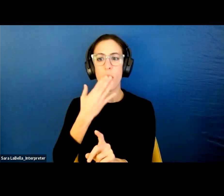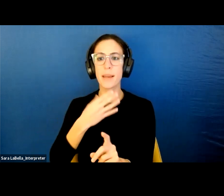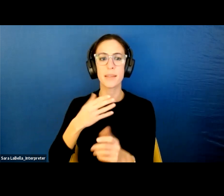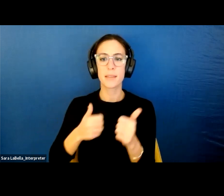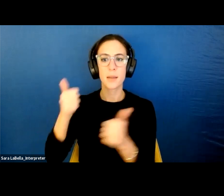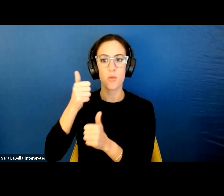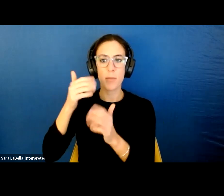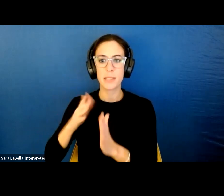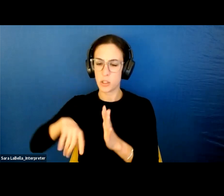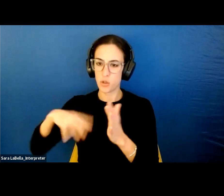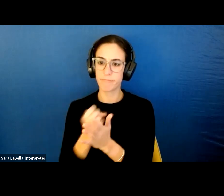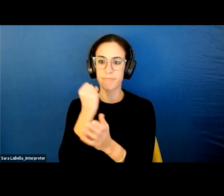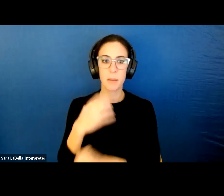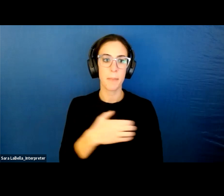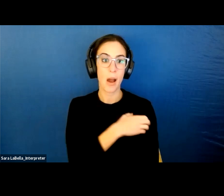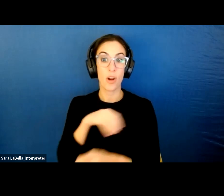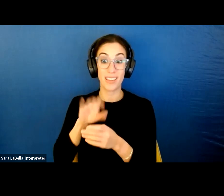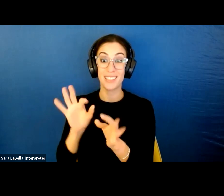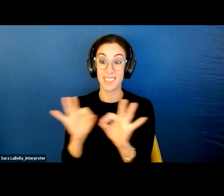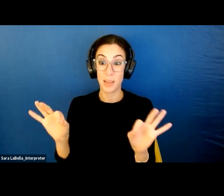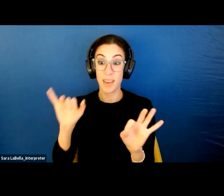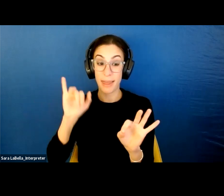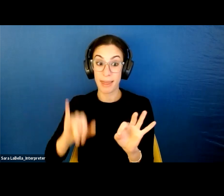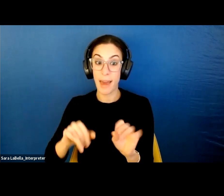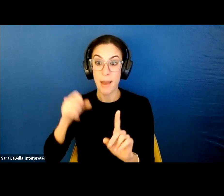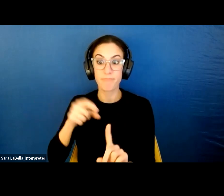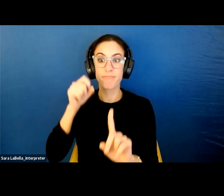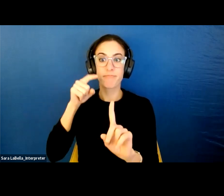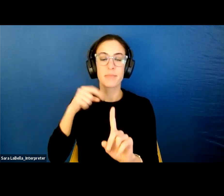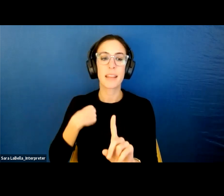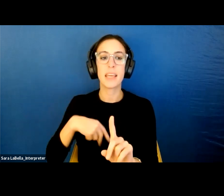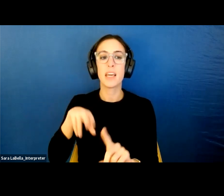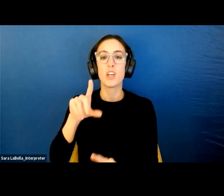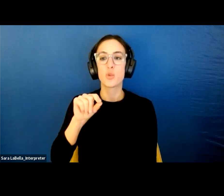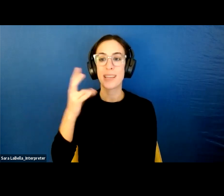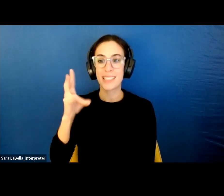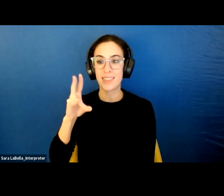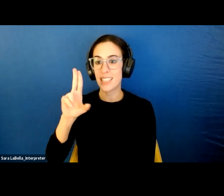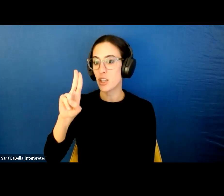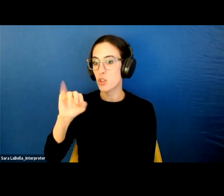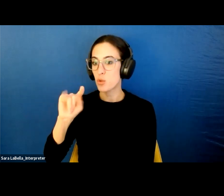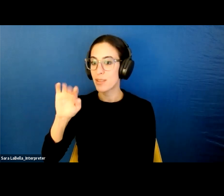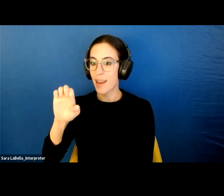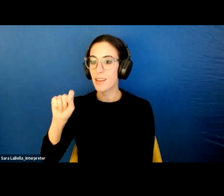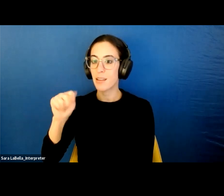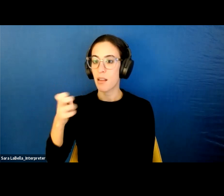his statement that incited the 2017 Unite the Right rally in Charlottesville, Virginia.